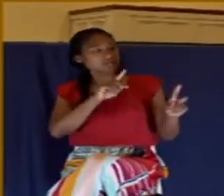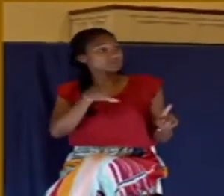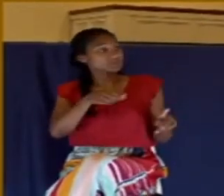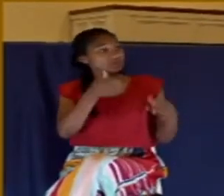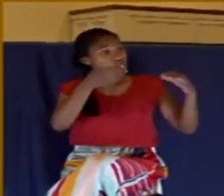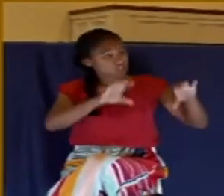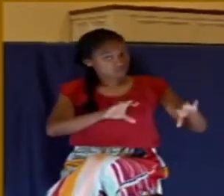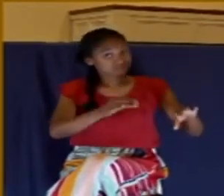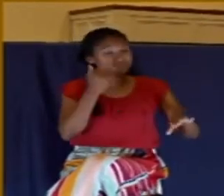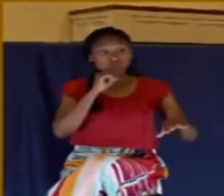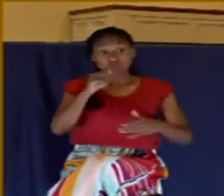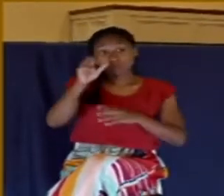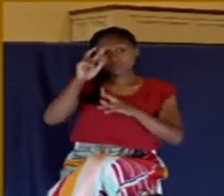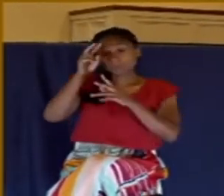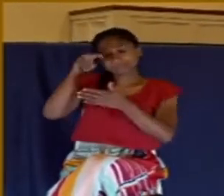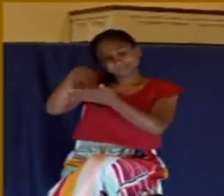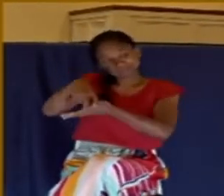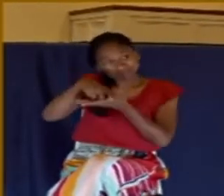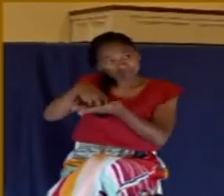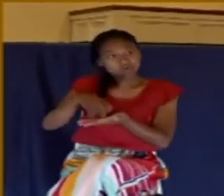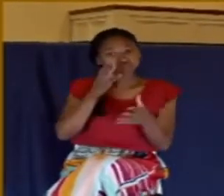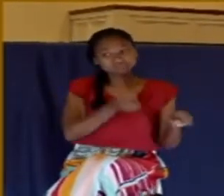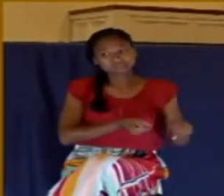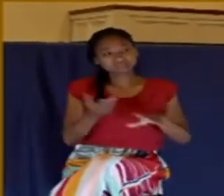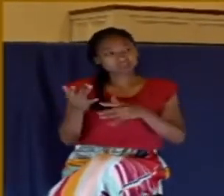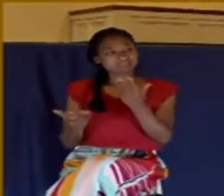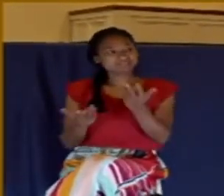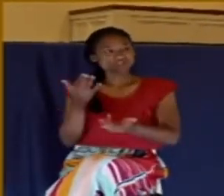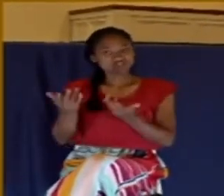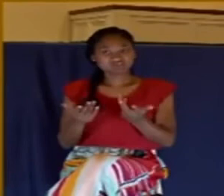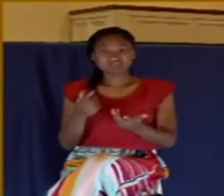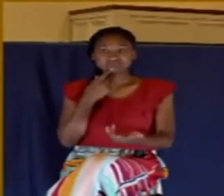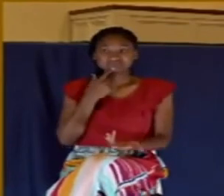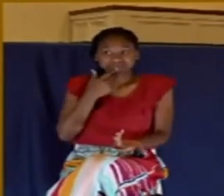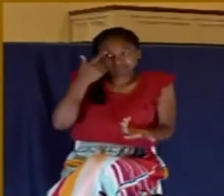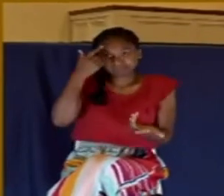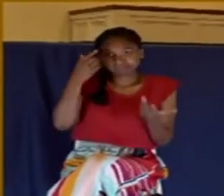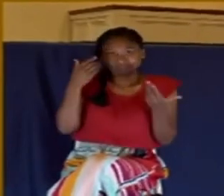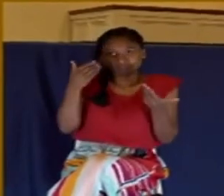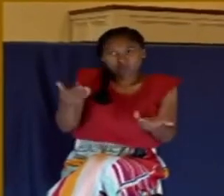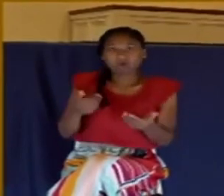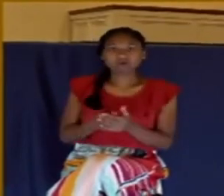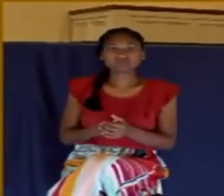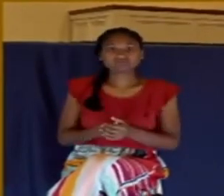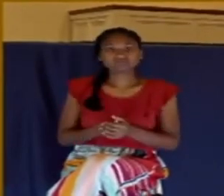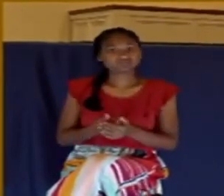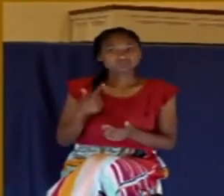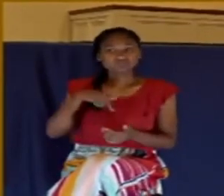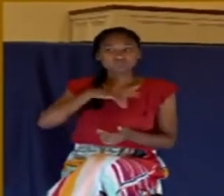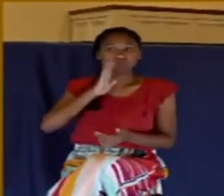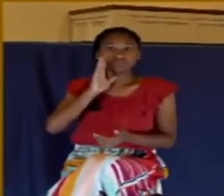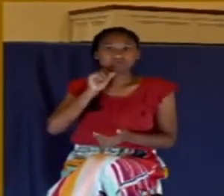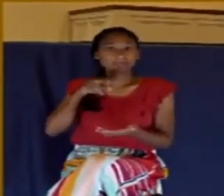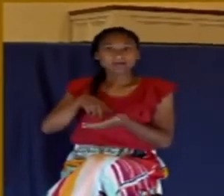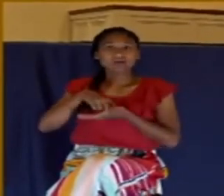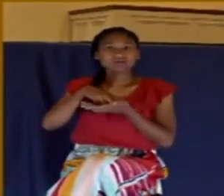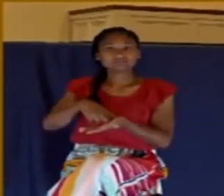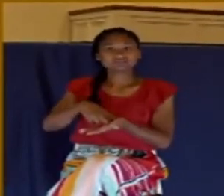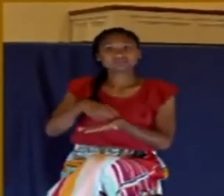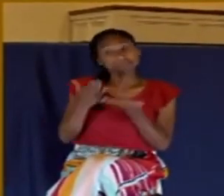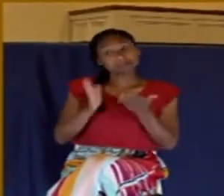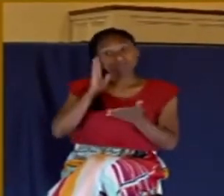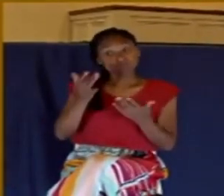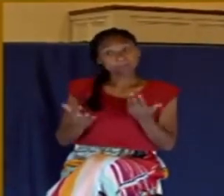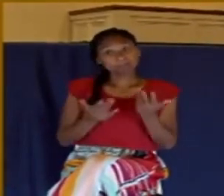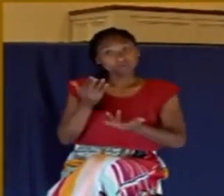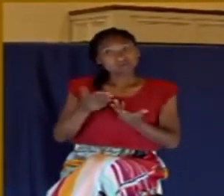the furnace." And the response was, "Go ahead, but we're not bowing. We might burn, but we're not going to bow.